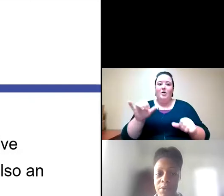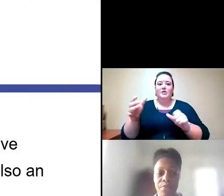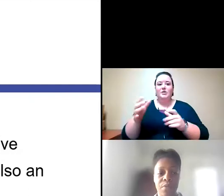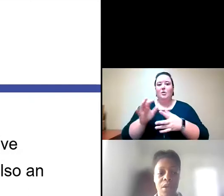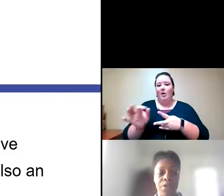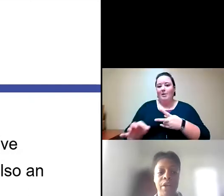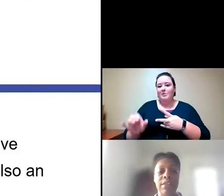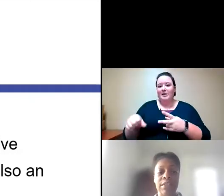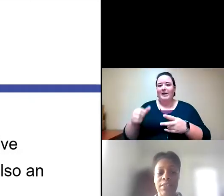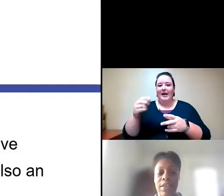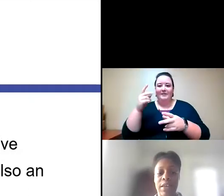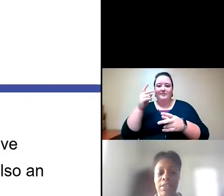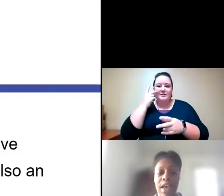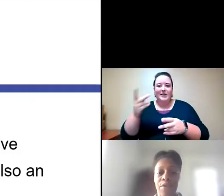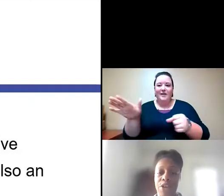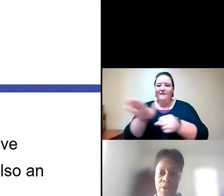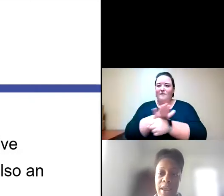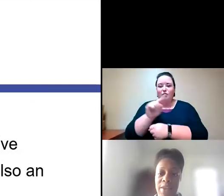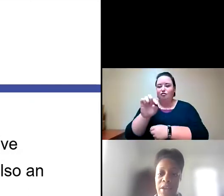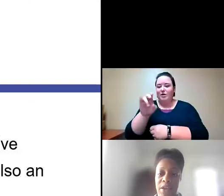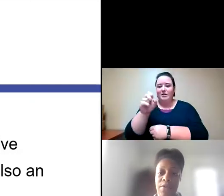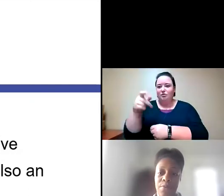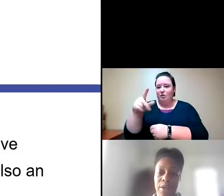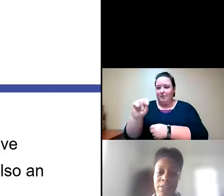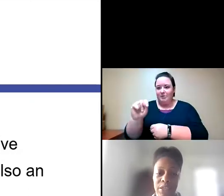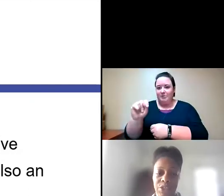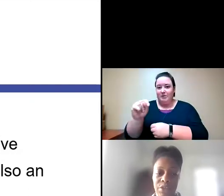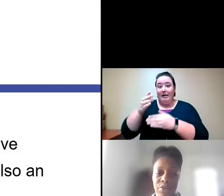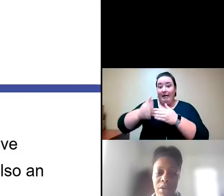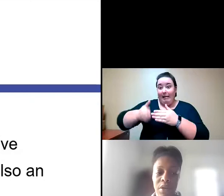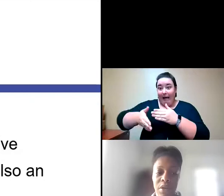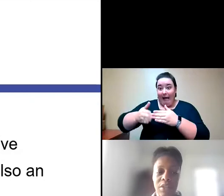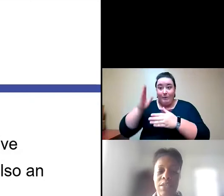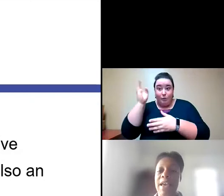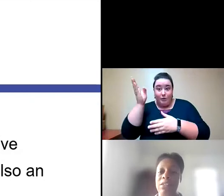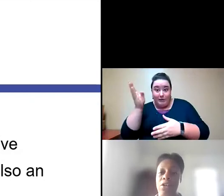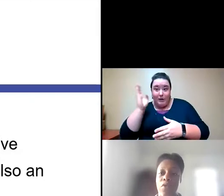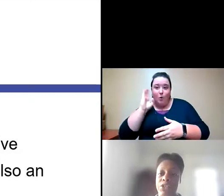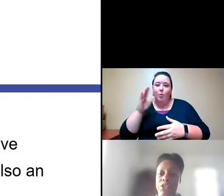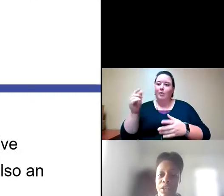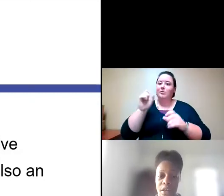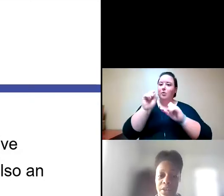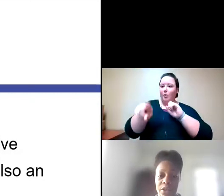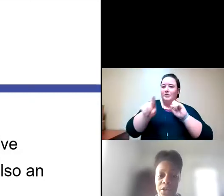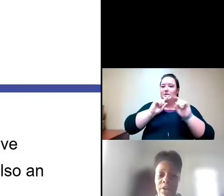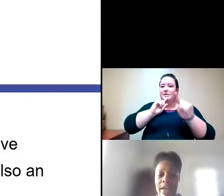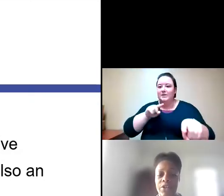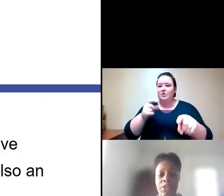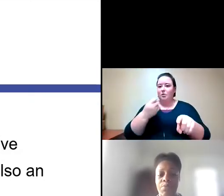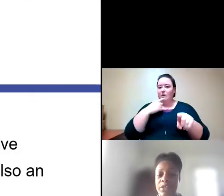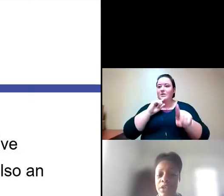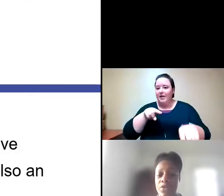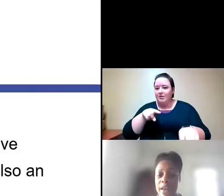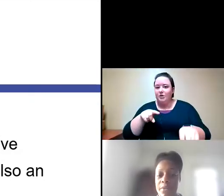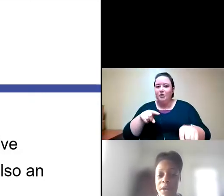transcript. There is a designated time for Q&A at the end of the presentation. To ask a question in the Q&A, just